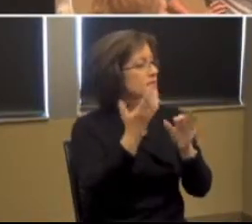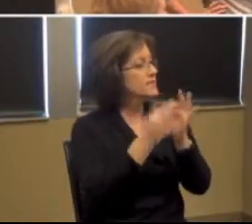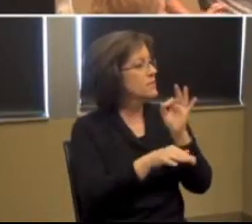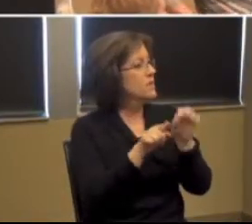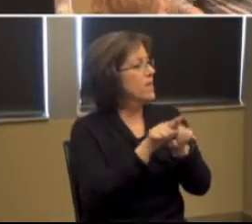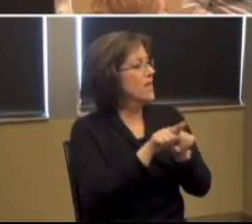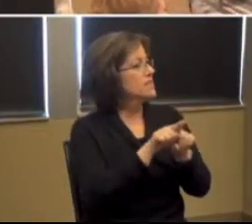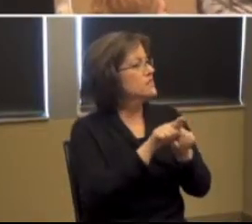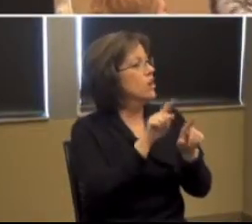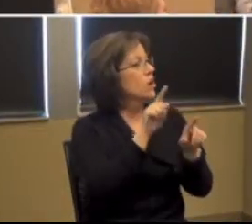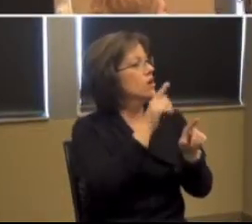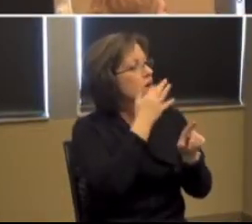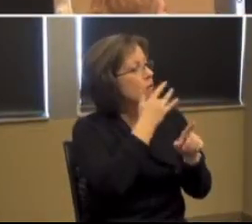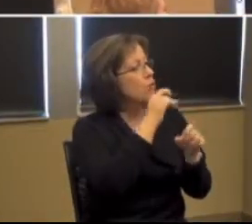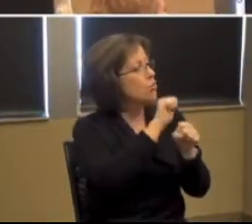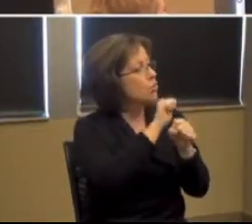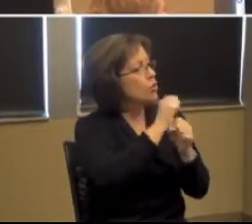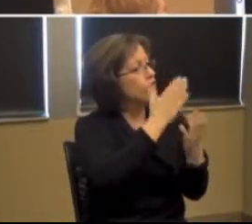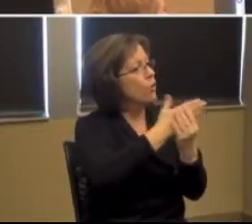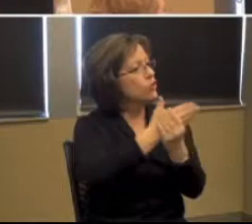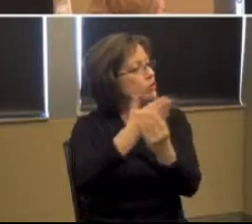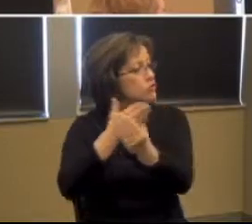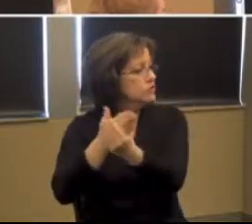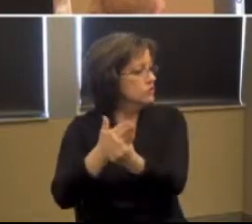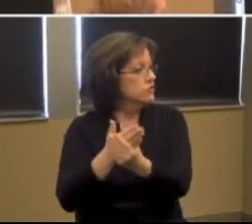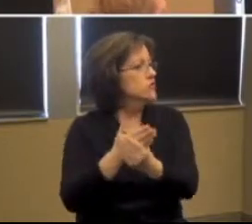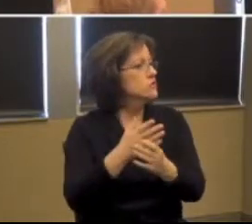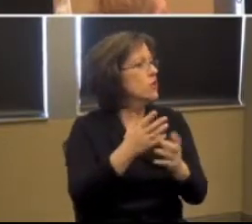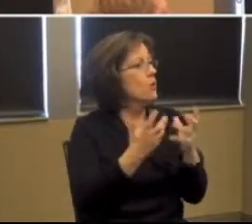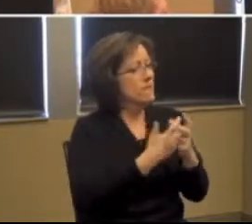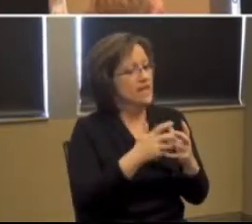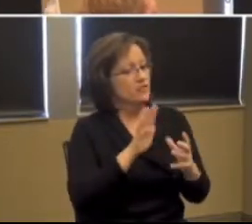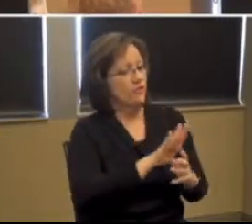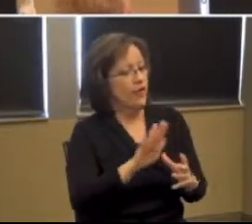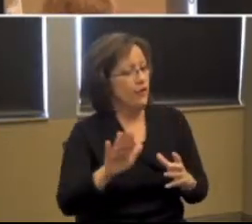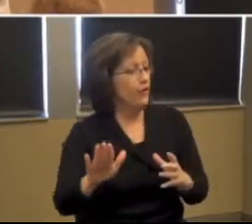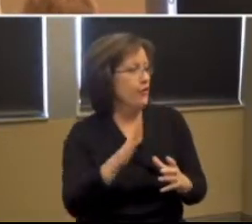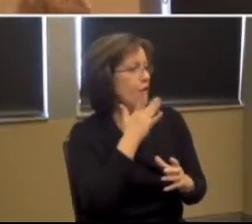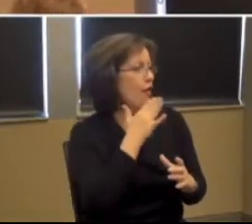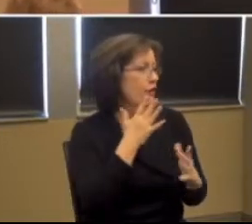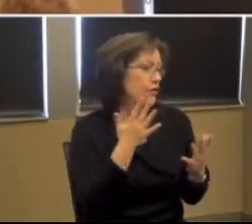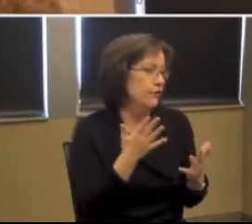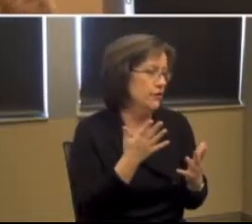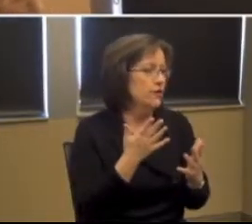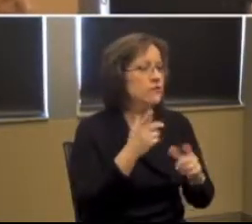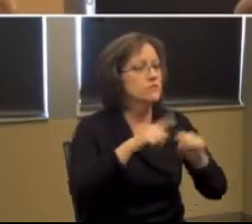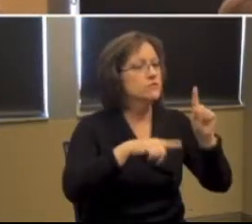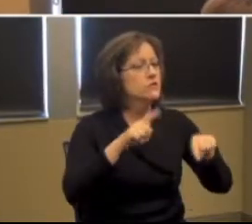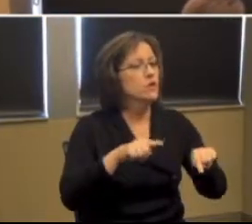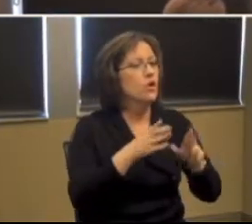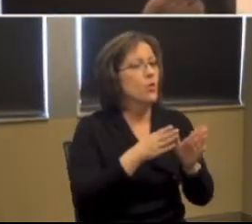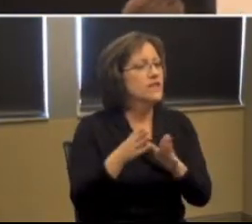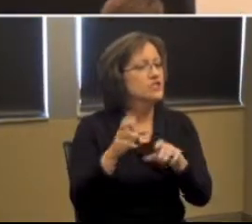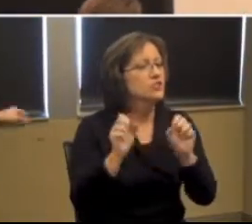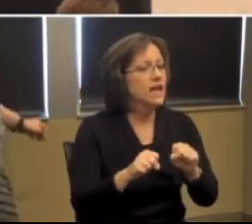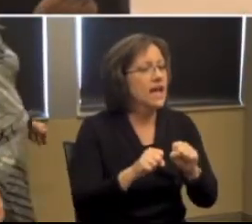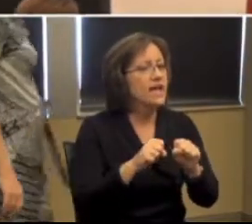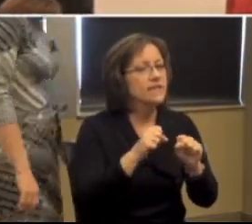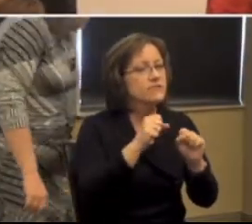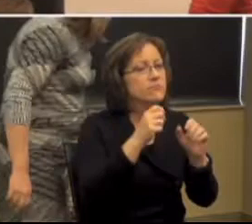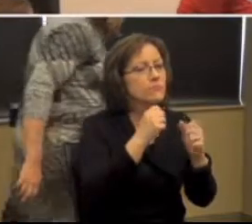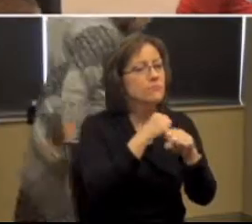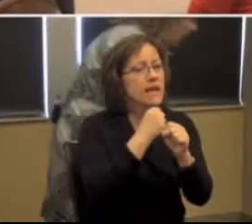there's all kinds of different ways that you can individualize these systems. I had one teacher, I'm going to grab something over